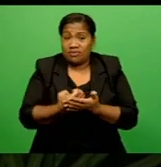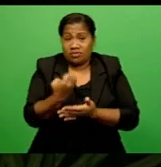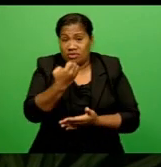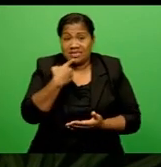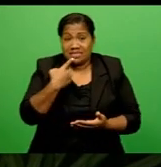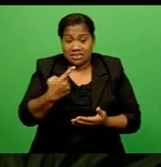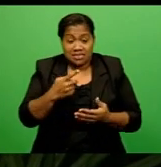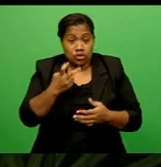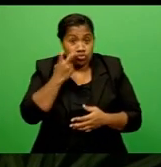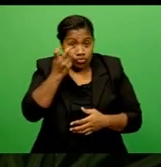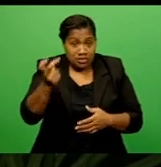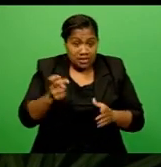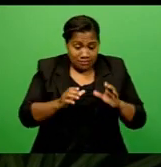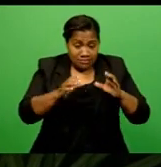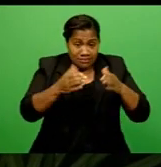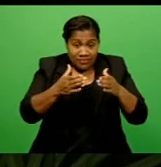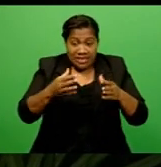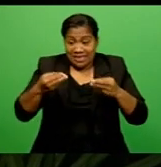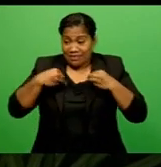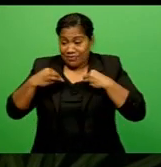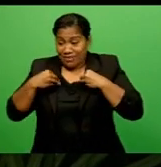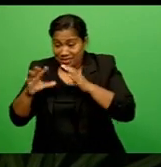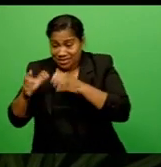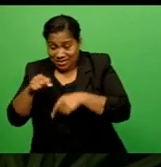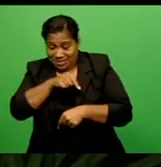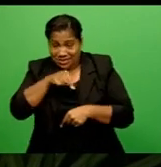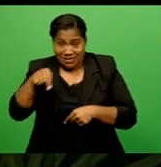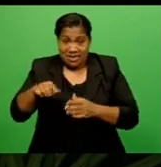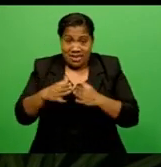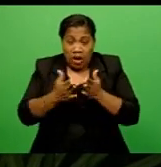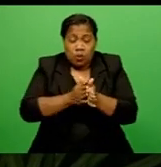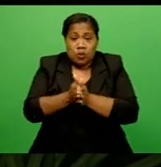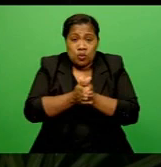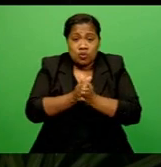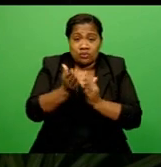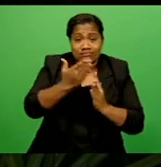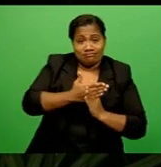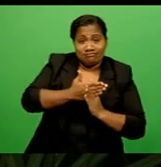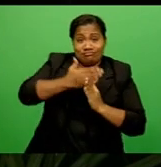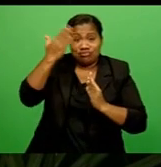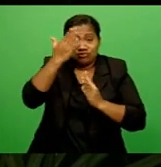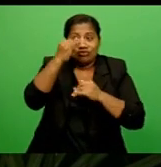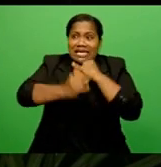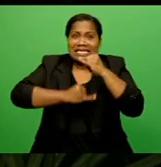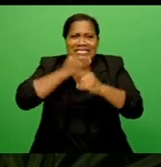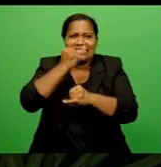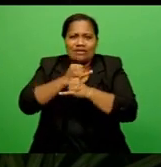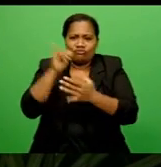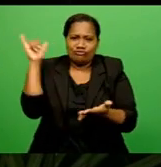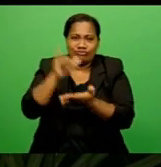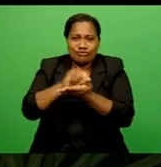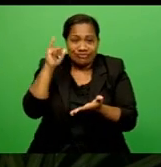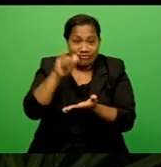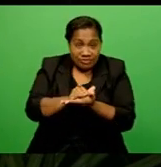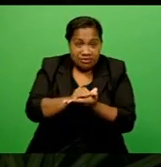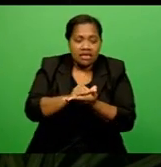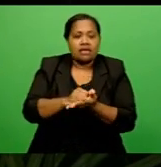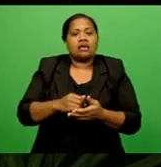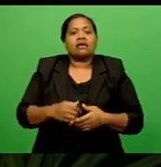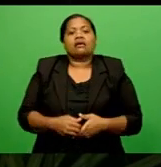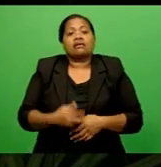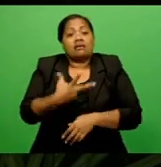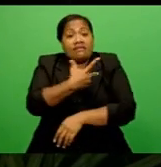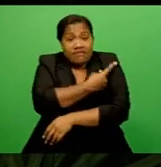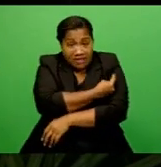sector and businesses are eagerly awaiting the opening of international borders, the vaccine